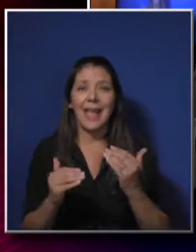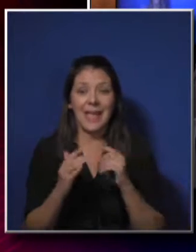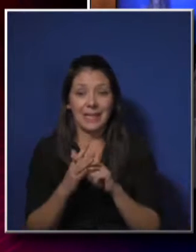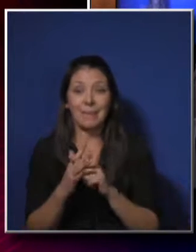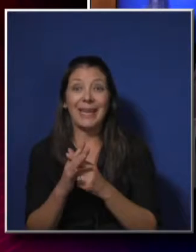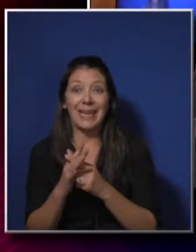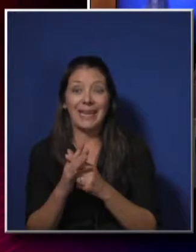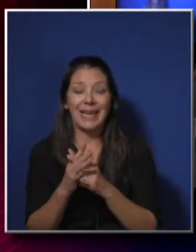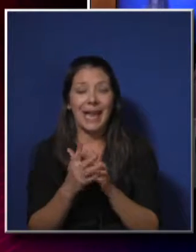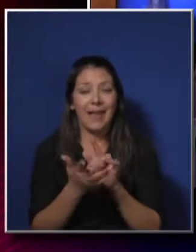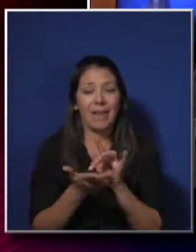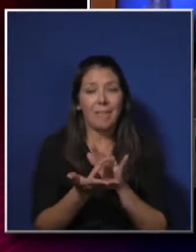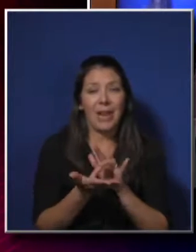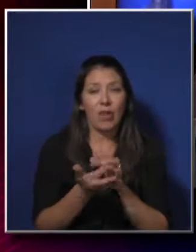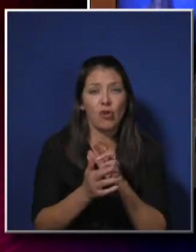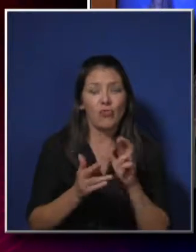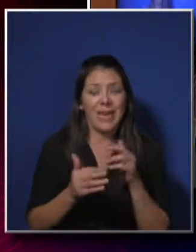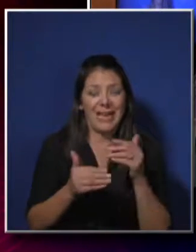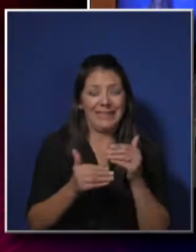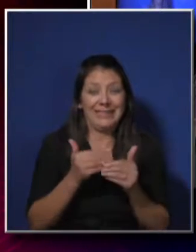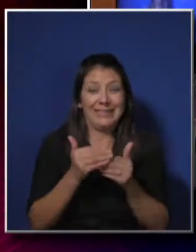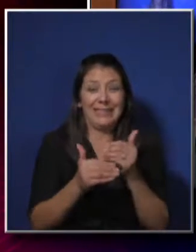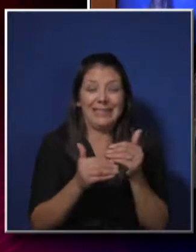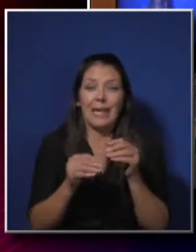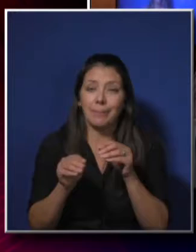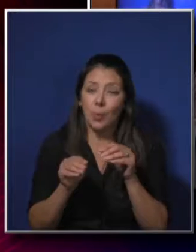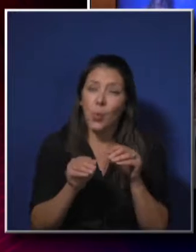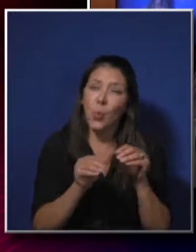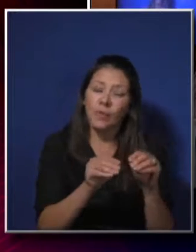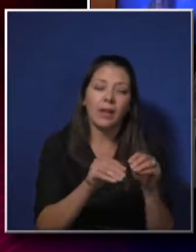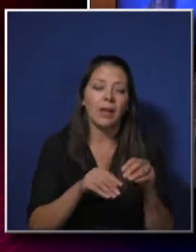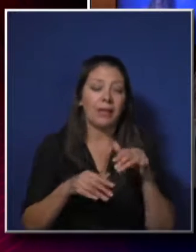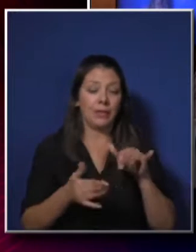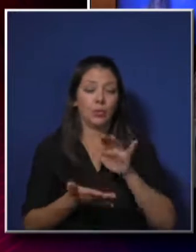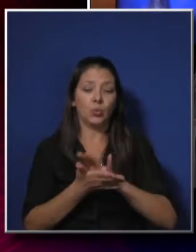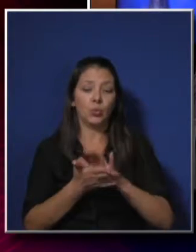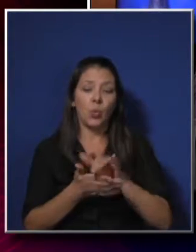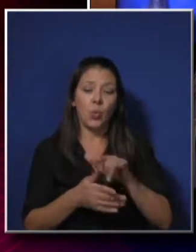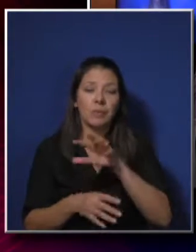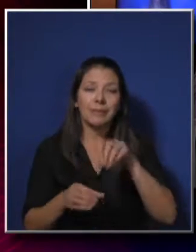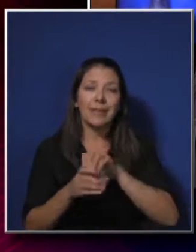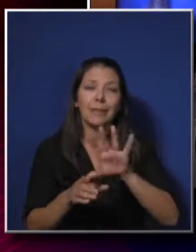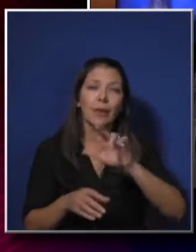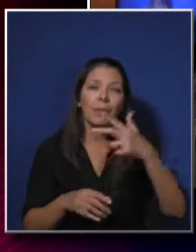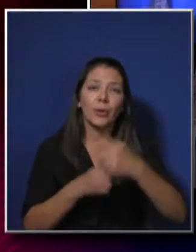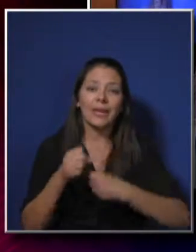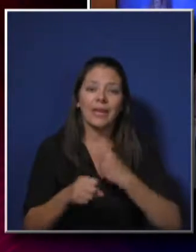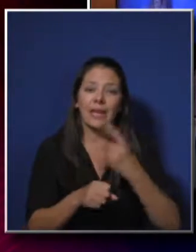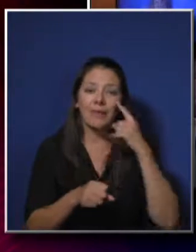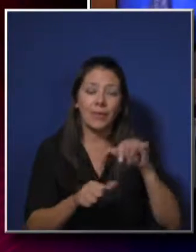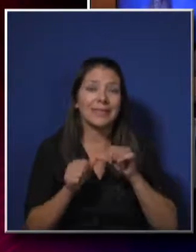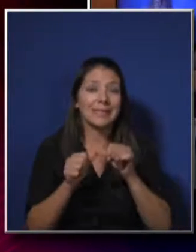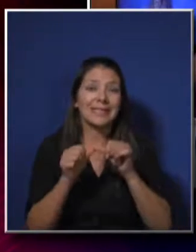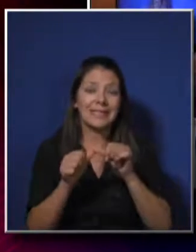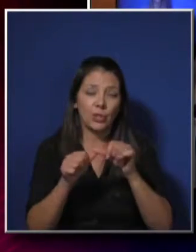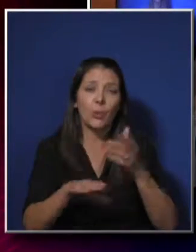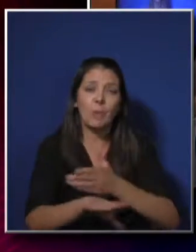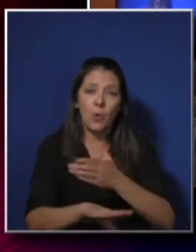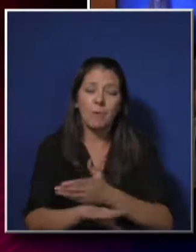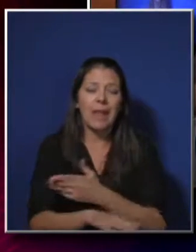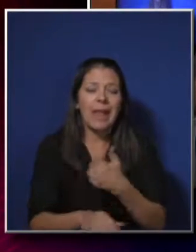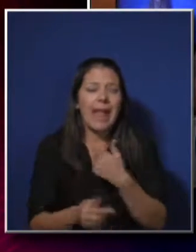and it's moving. Our schools are in their 3rd year of the continuous improvement. There are some major things